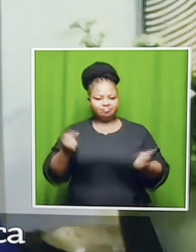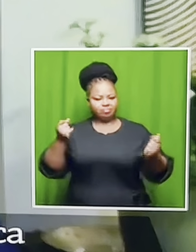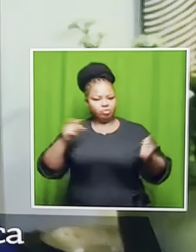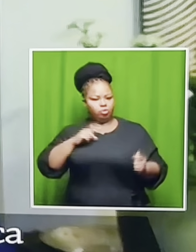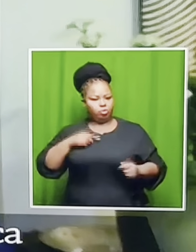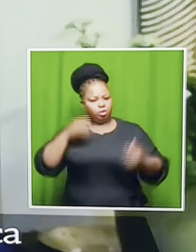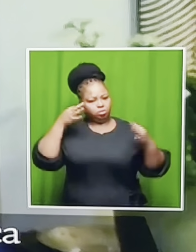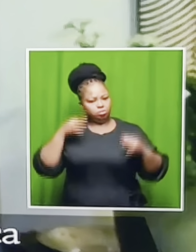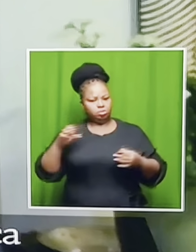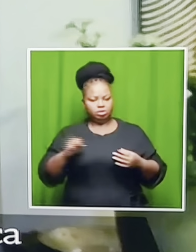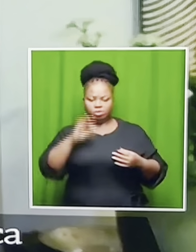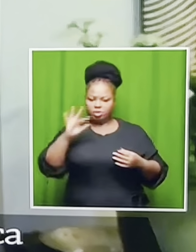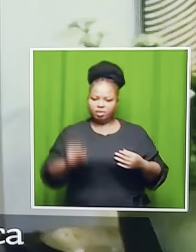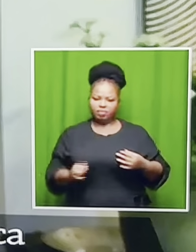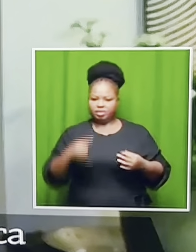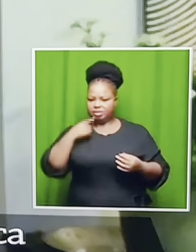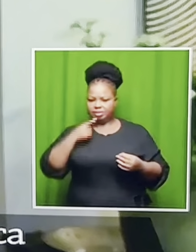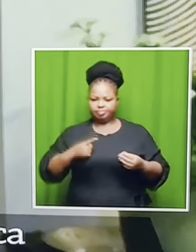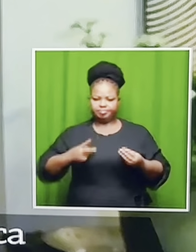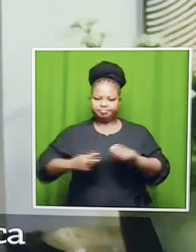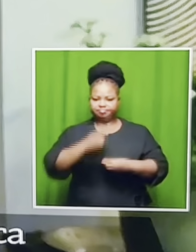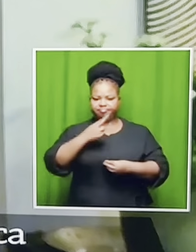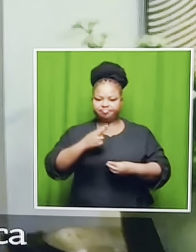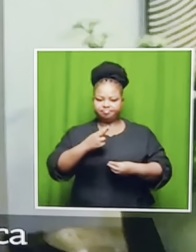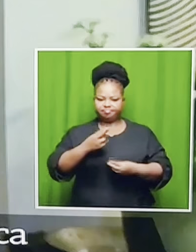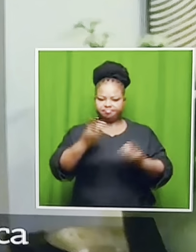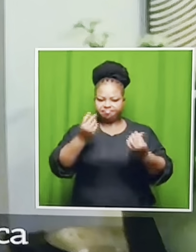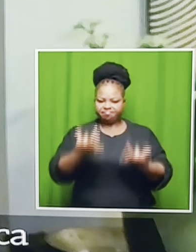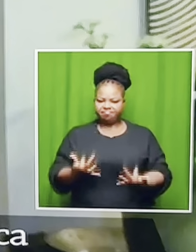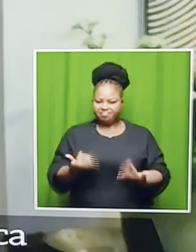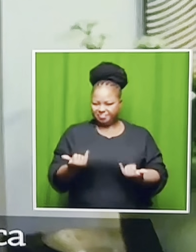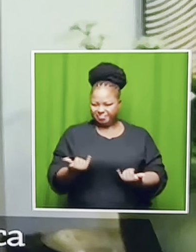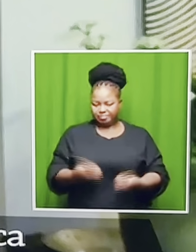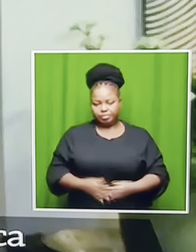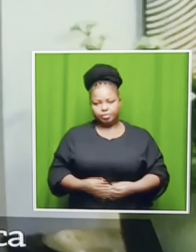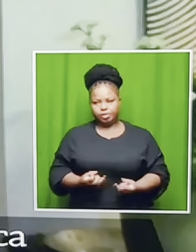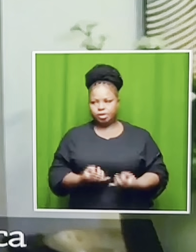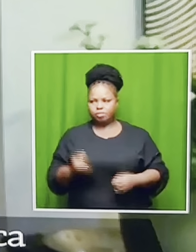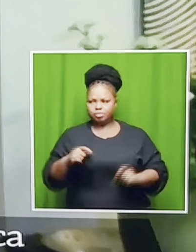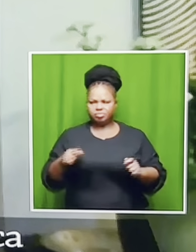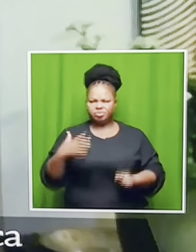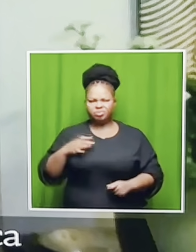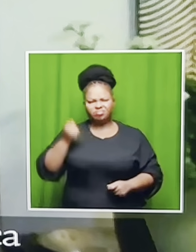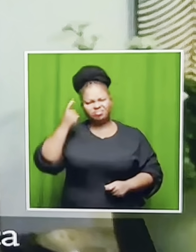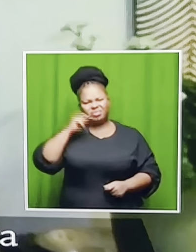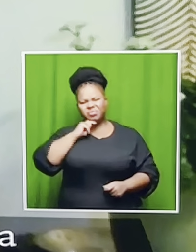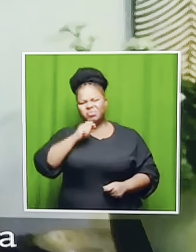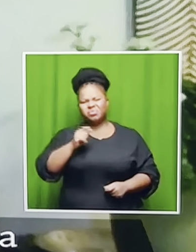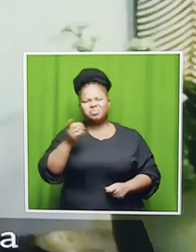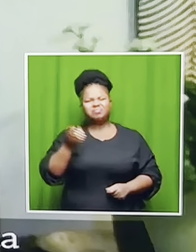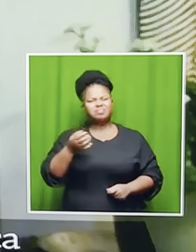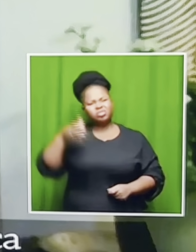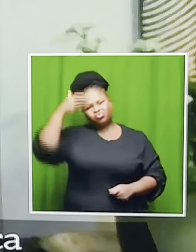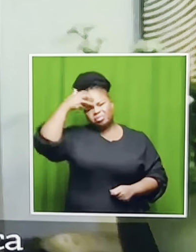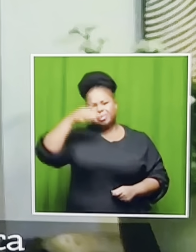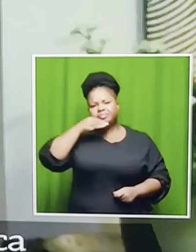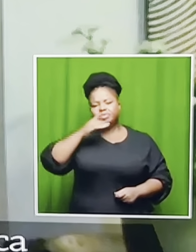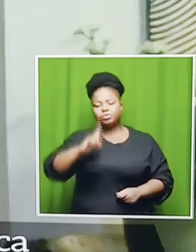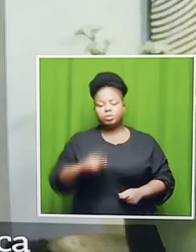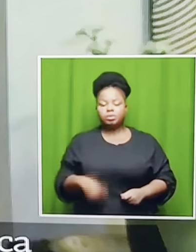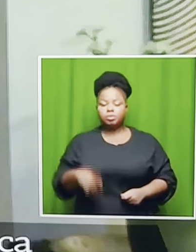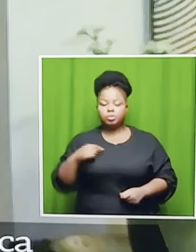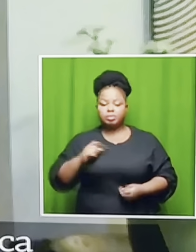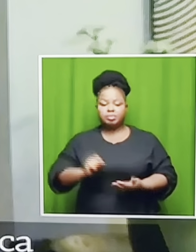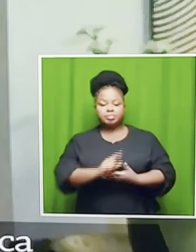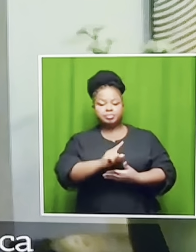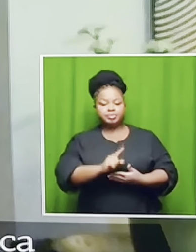why South Africa now. And so I think there are a lot of people behind the scenes now seeking to get a better understanding of this. I've already texted South